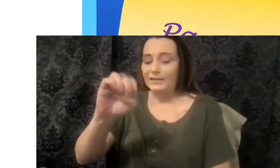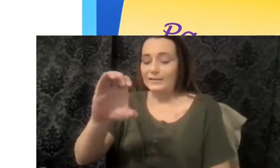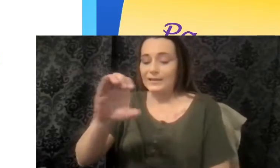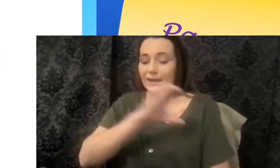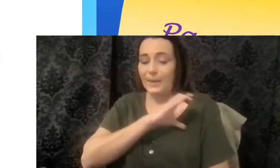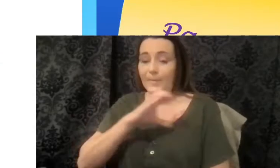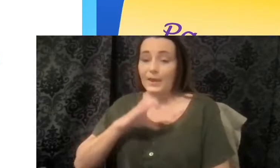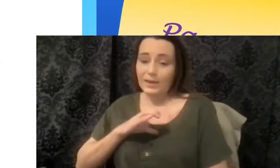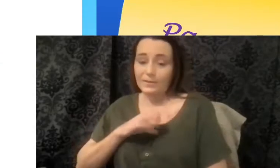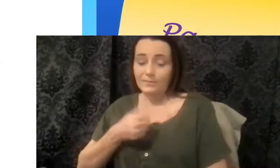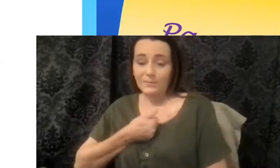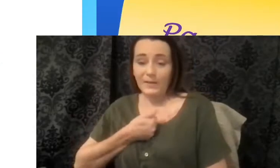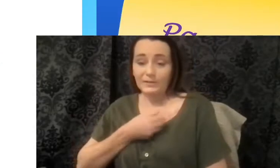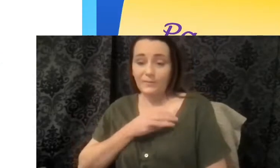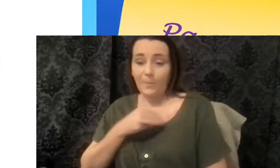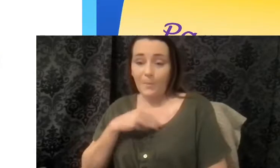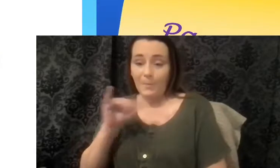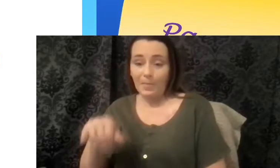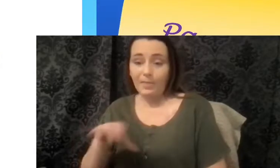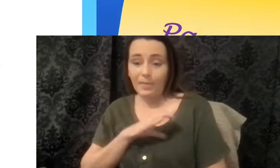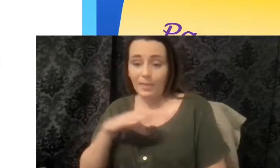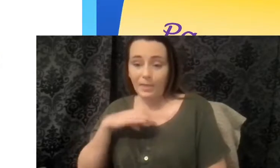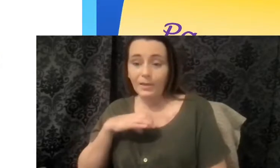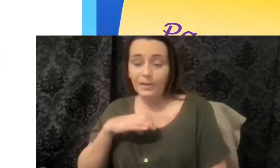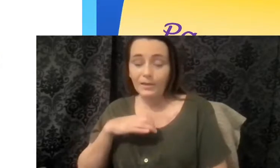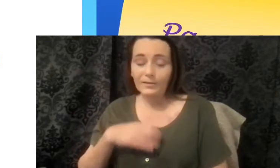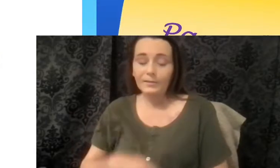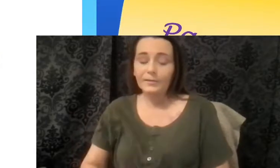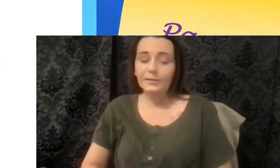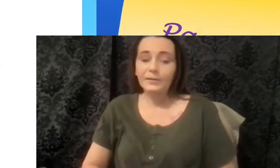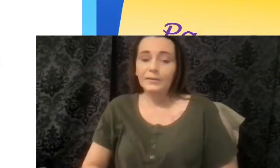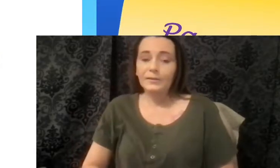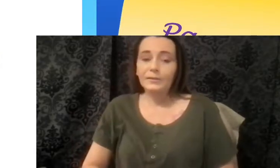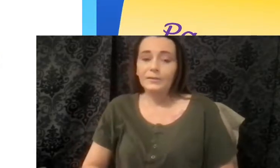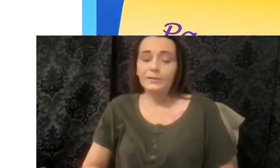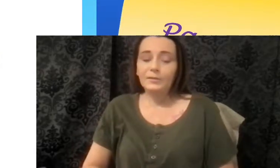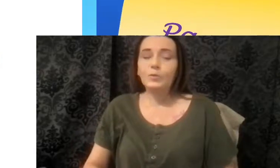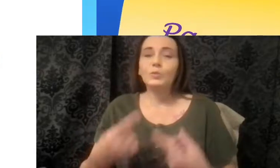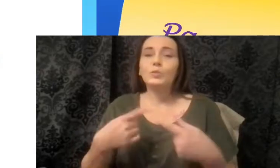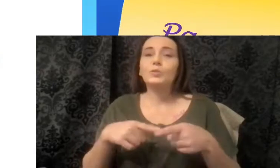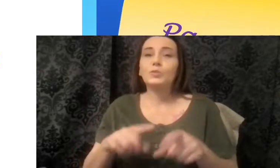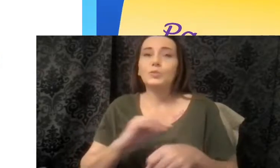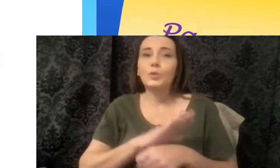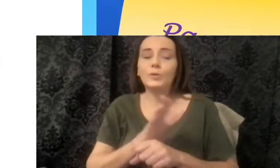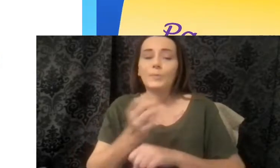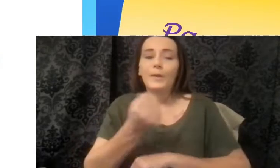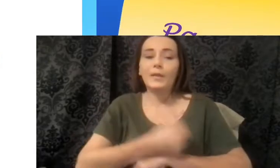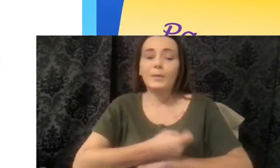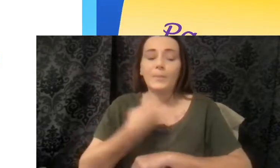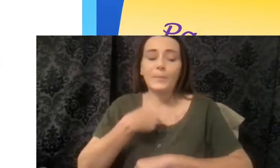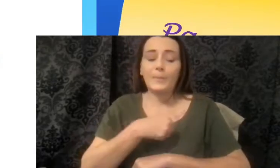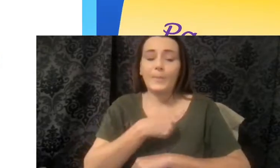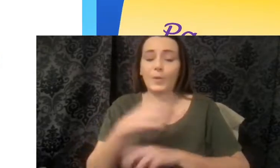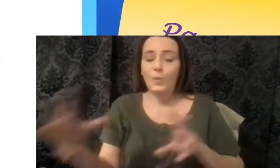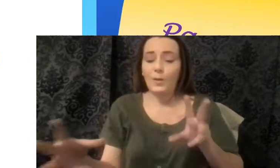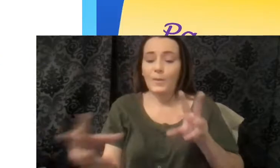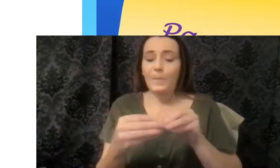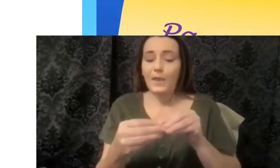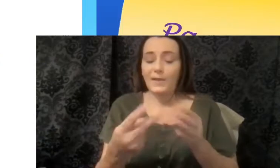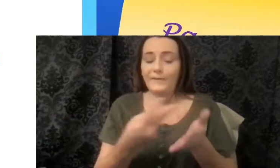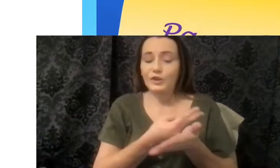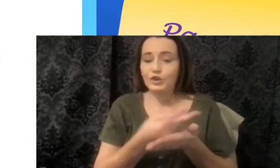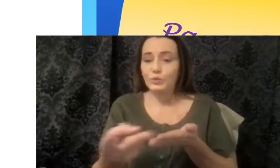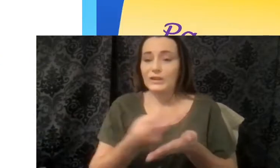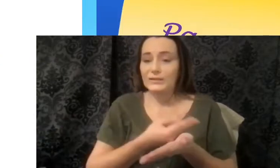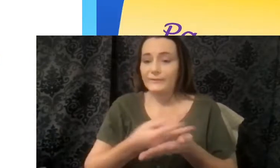executive committee. And during the pandemic, we meet every 2 weeks. And we would